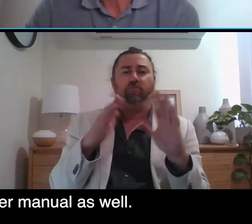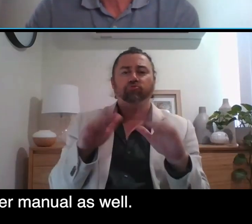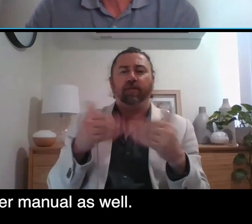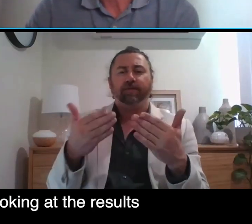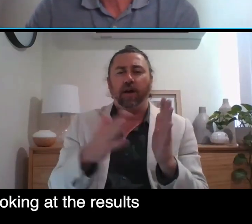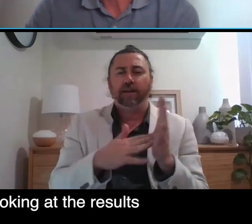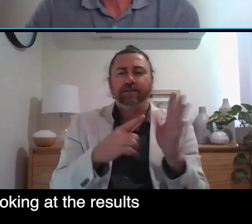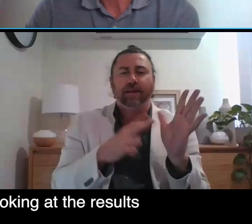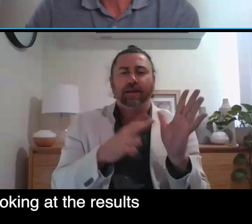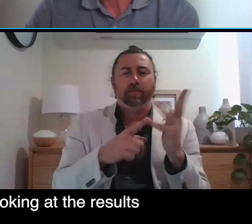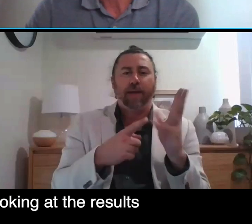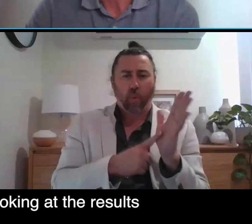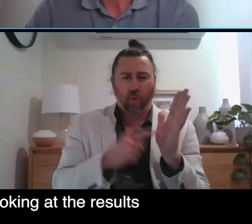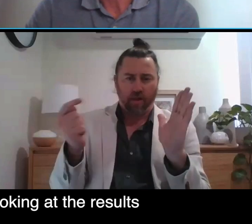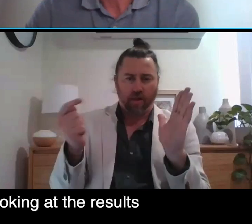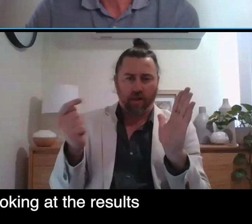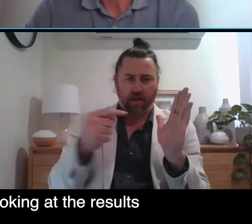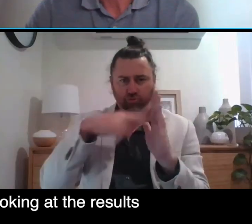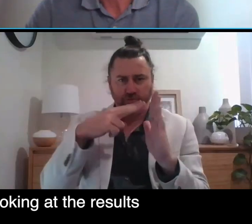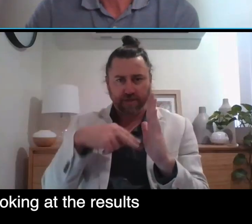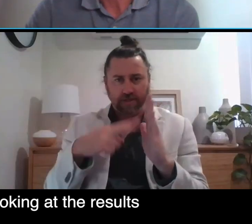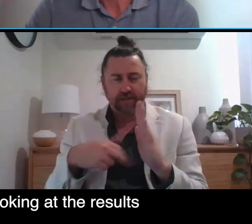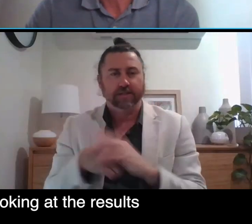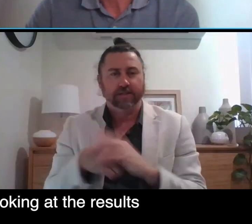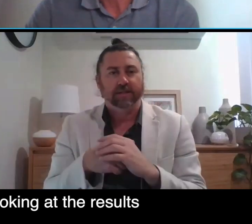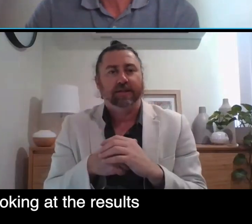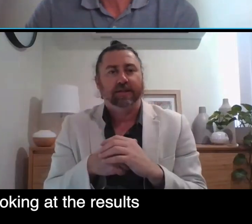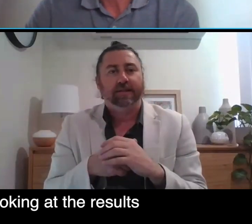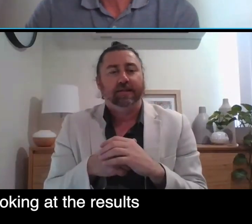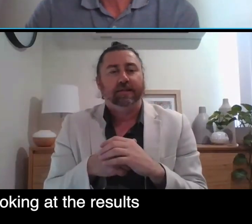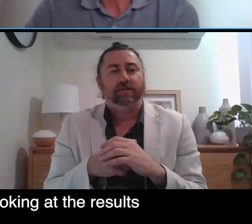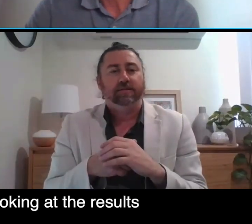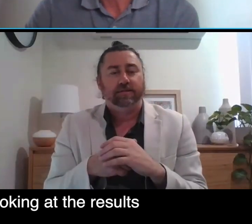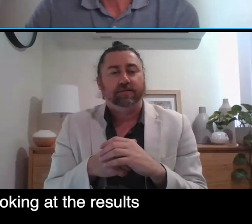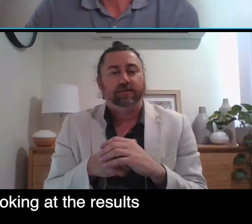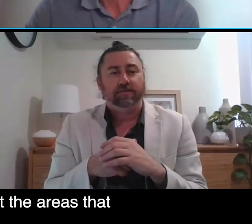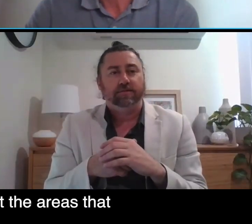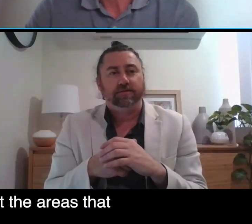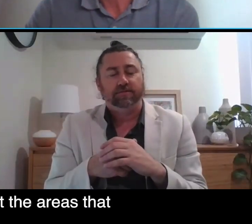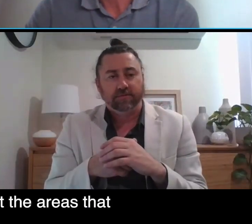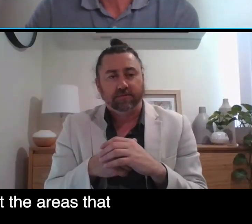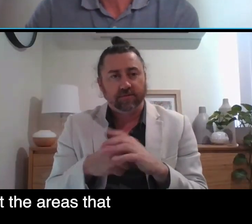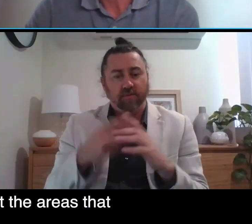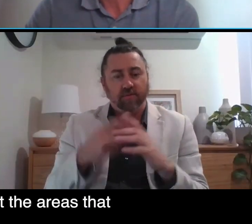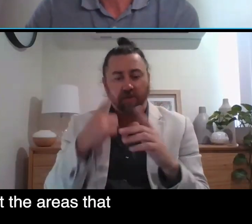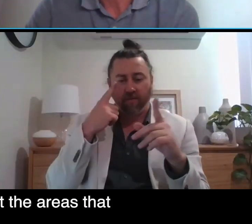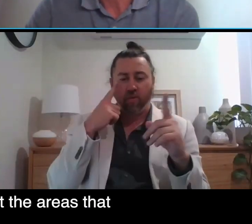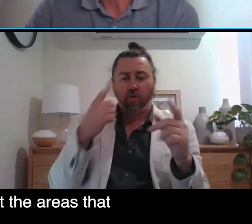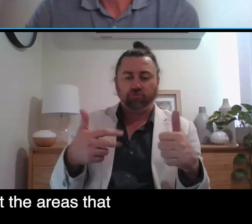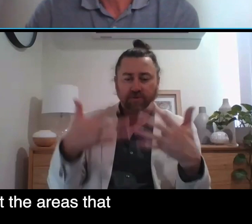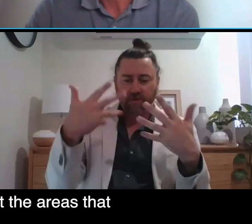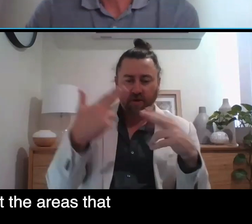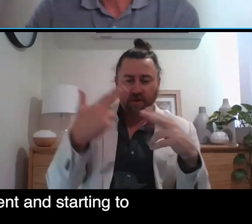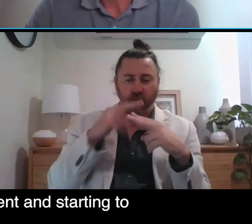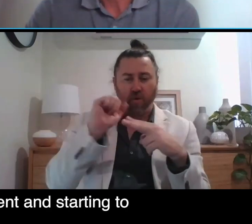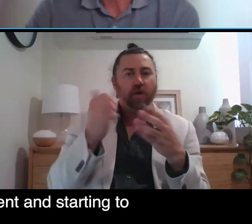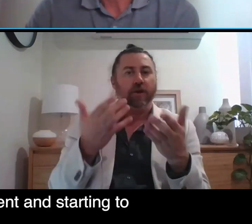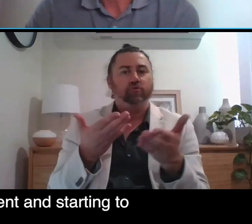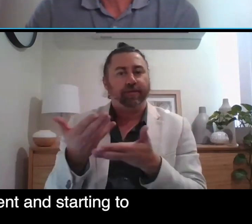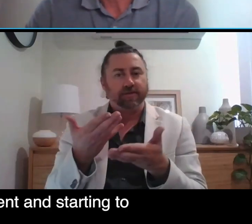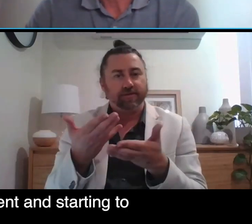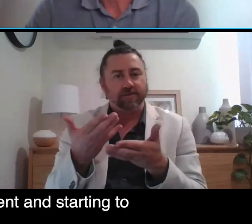well. And you can start, I suppose, by looking at the results for your service and looking at the areas